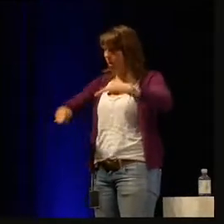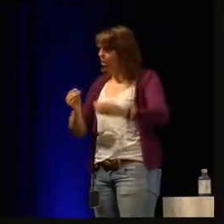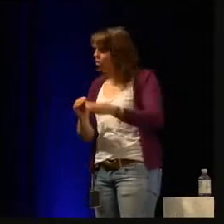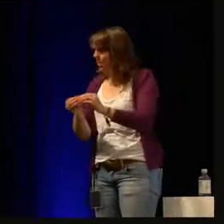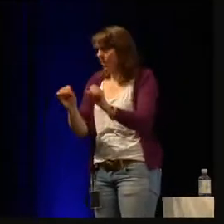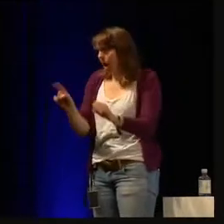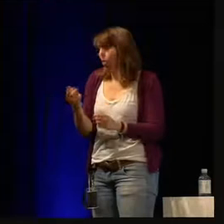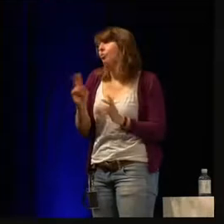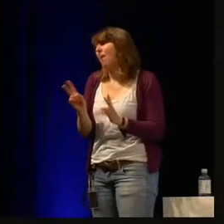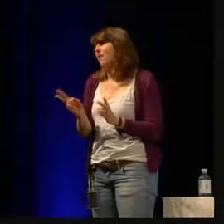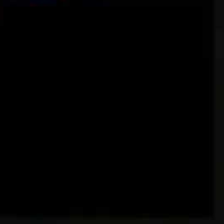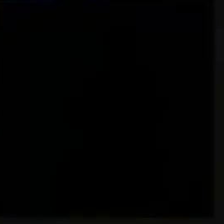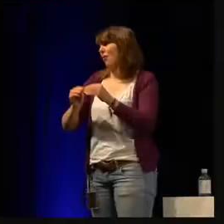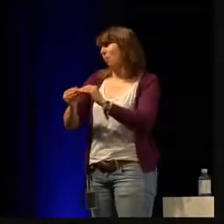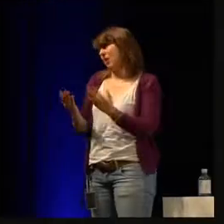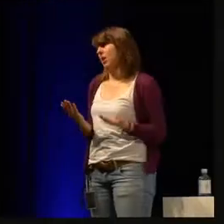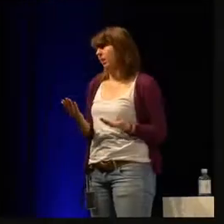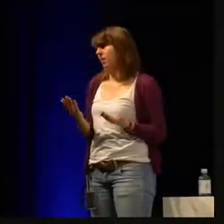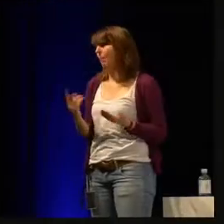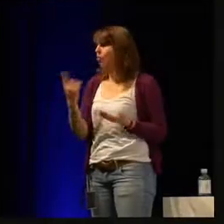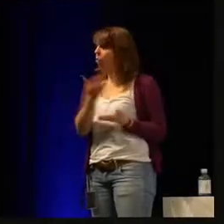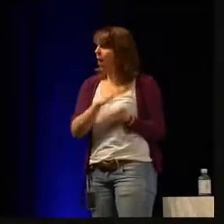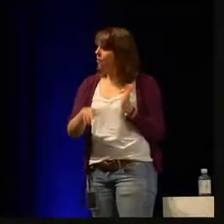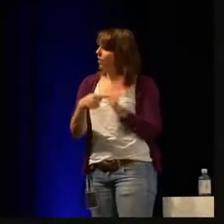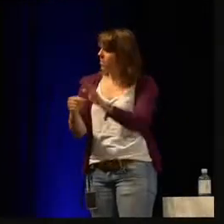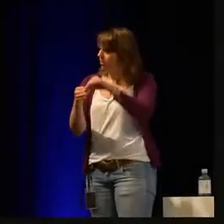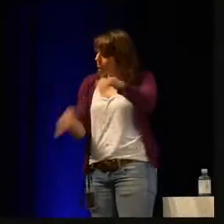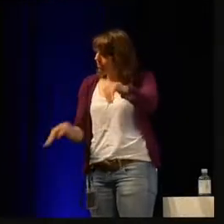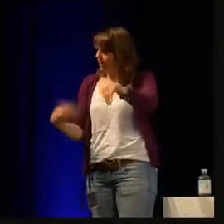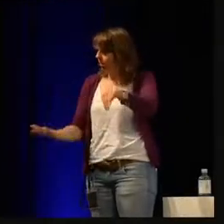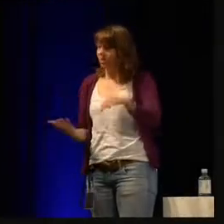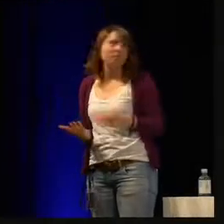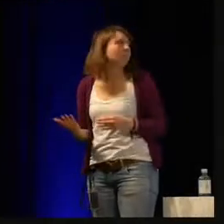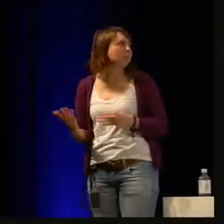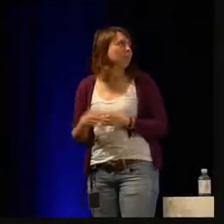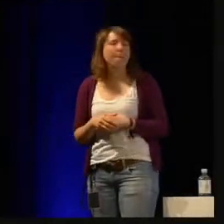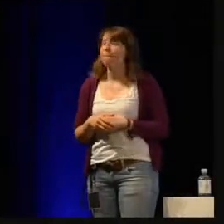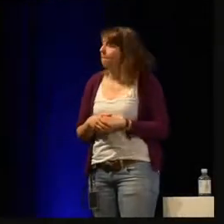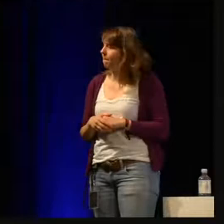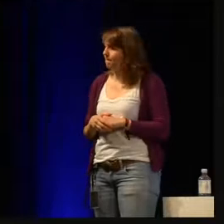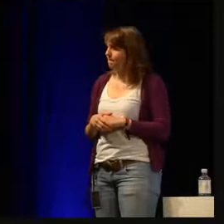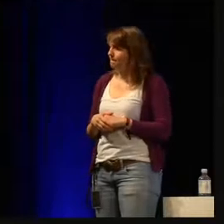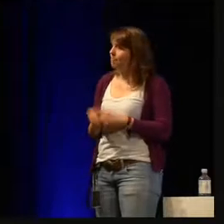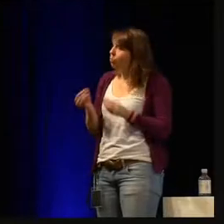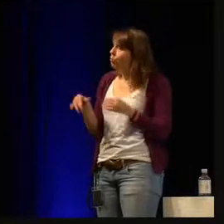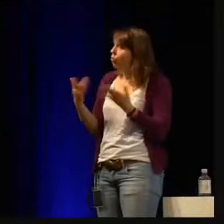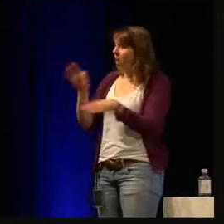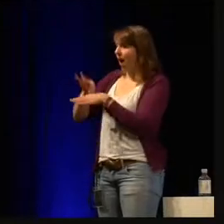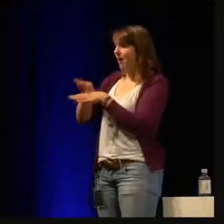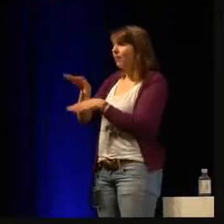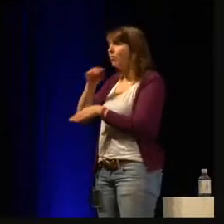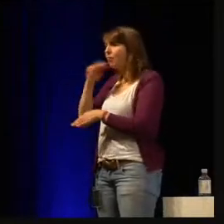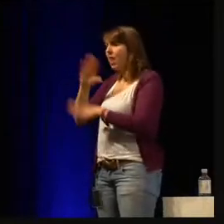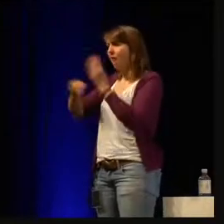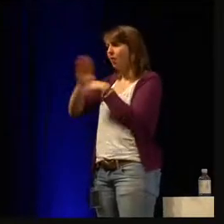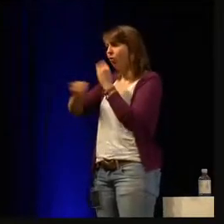more complex, and usually it is more complex, actually. So this approach is kind of